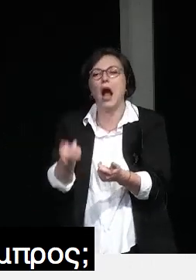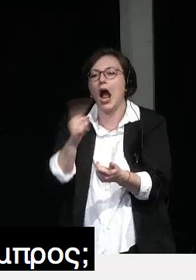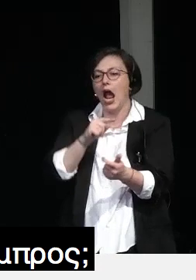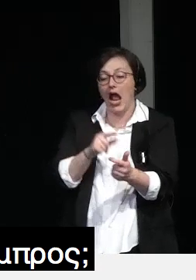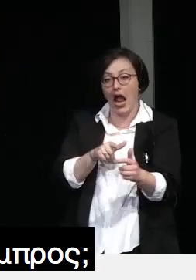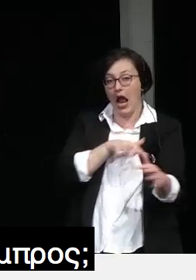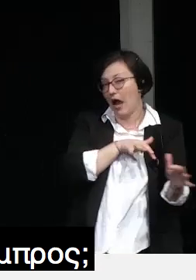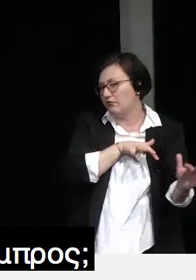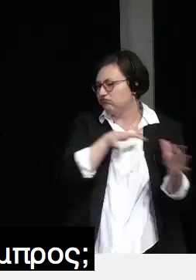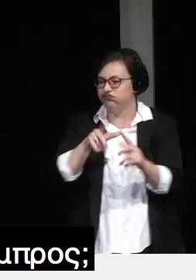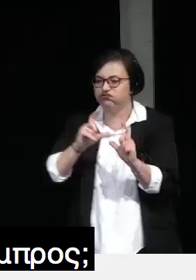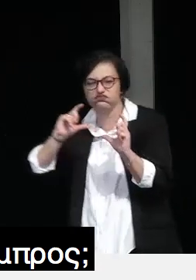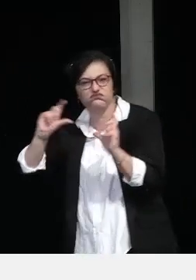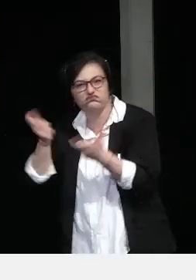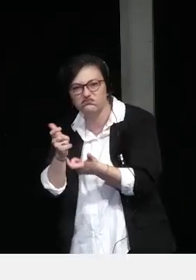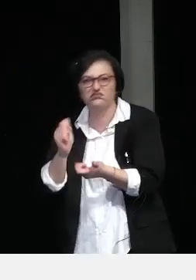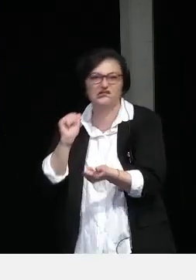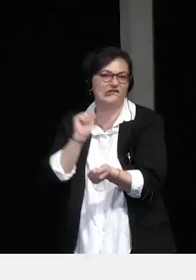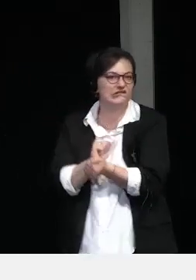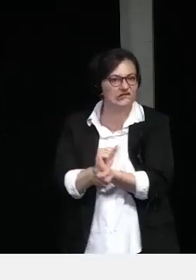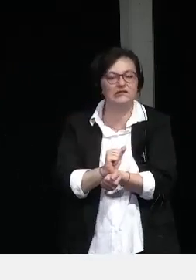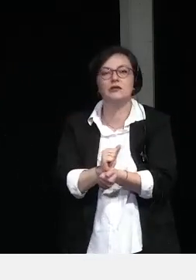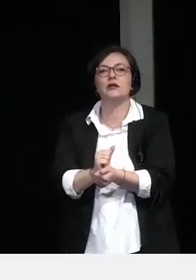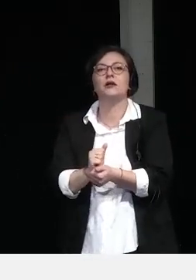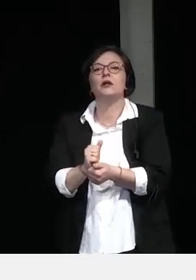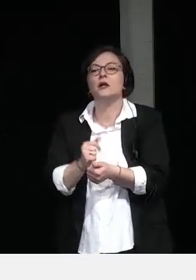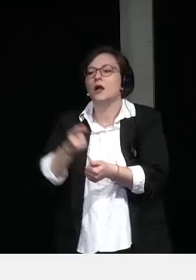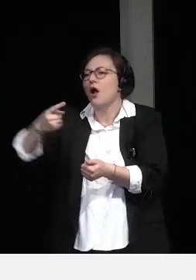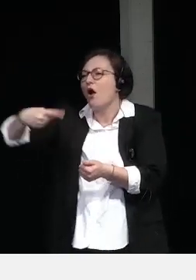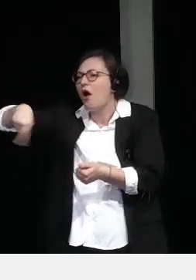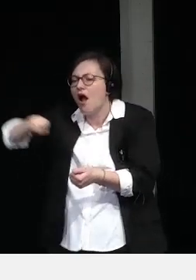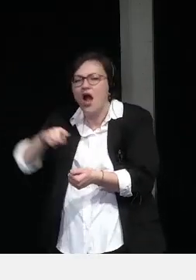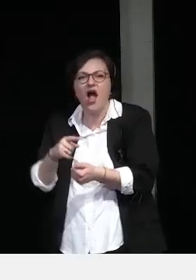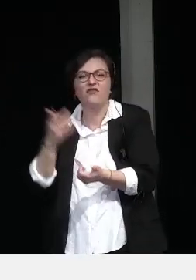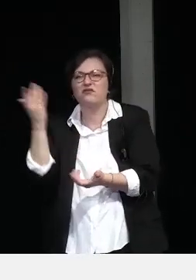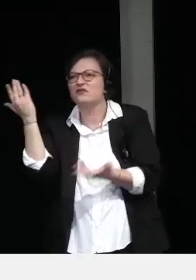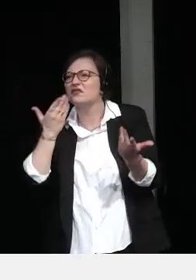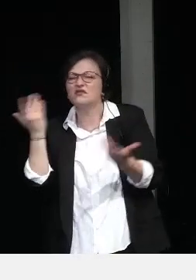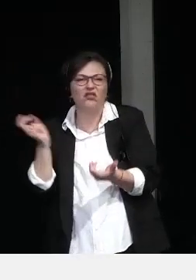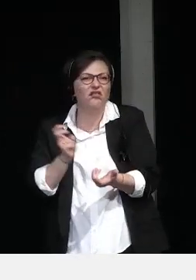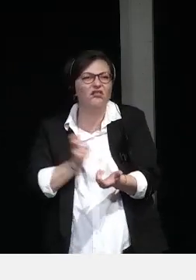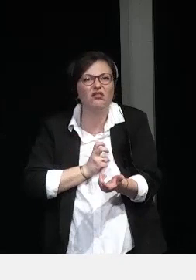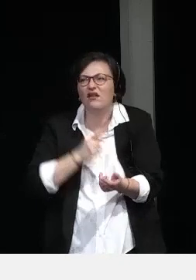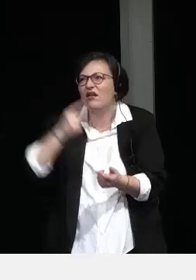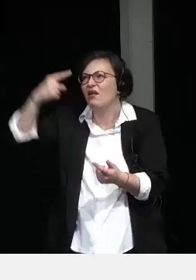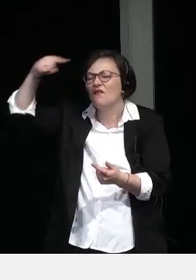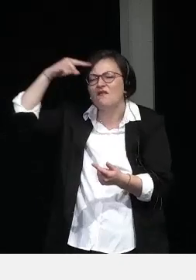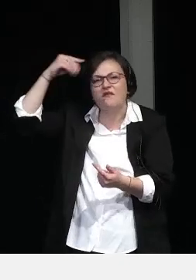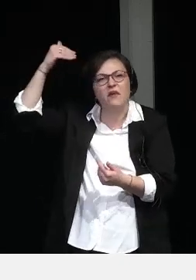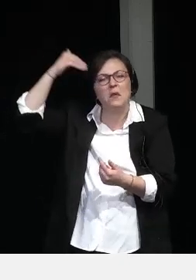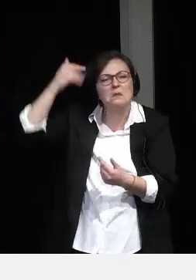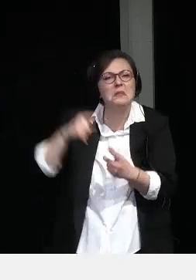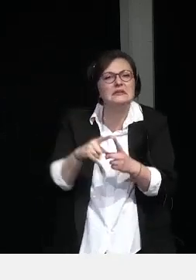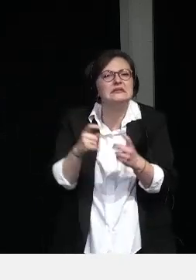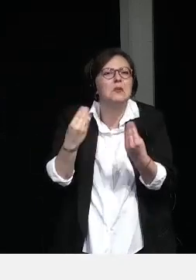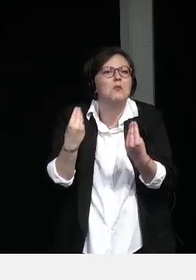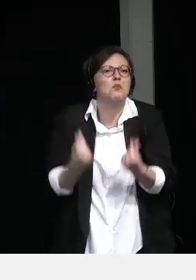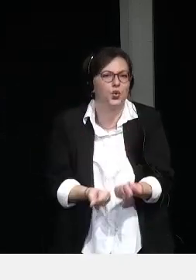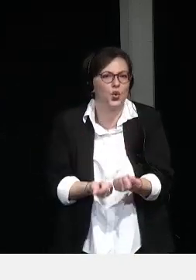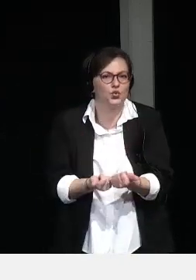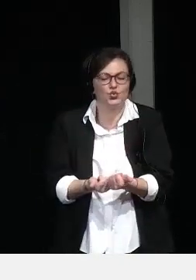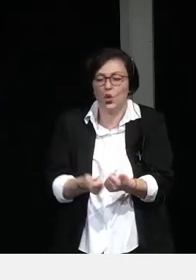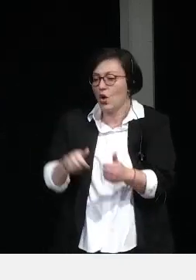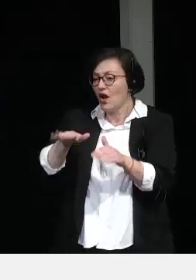they have onwards? They will grow in hate and anger and